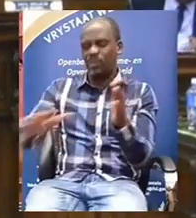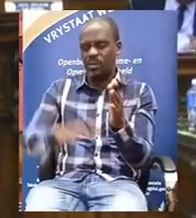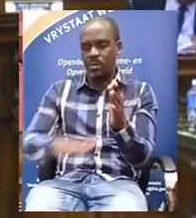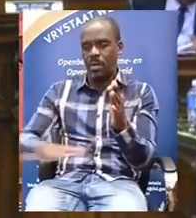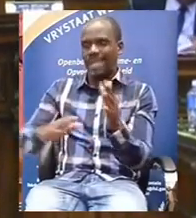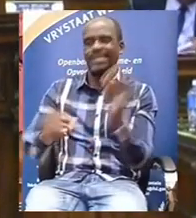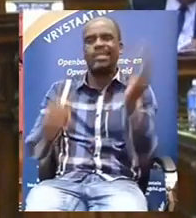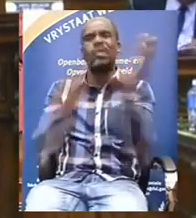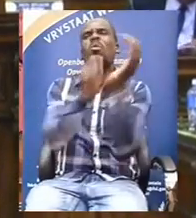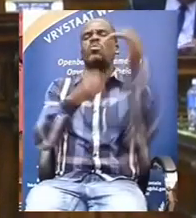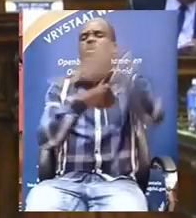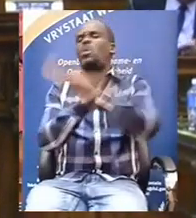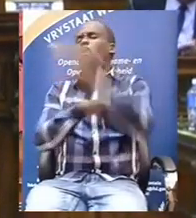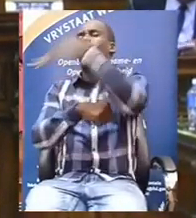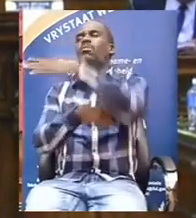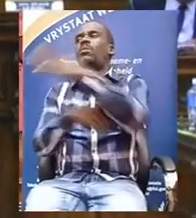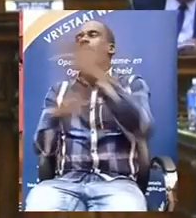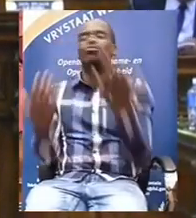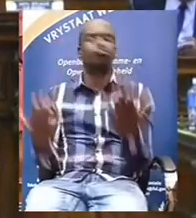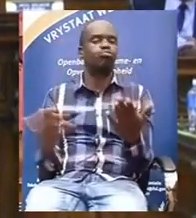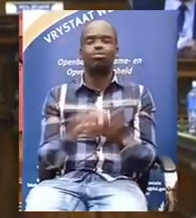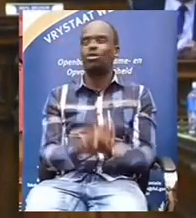area.